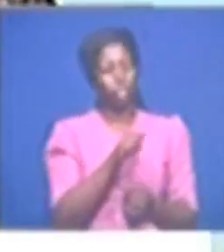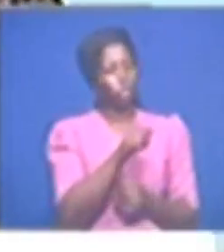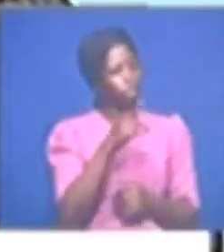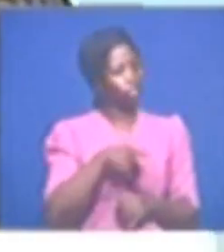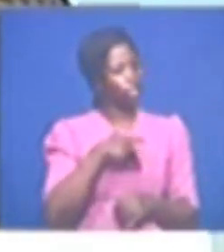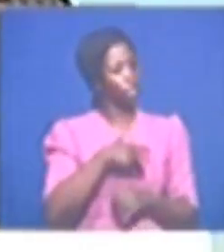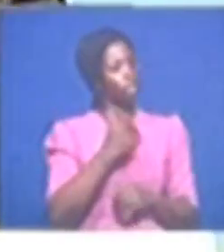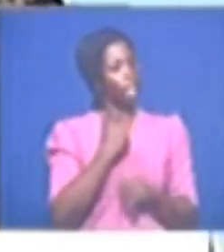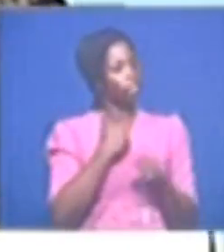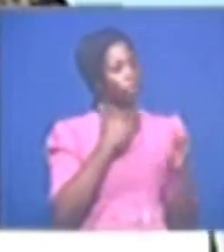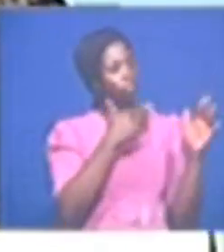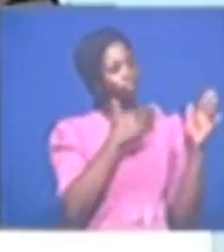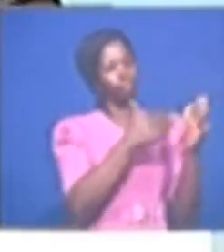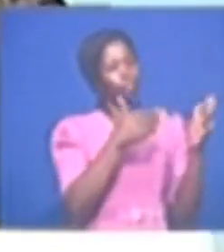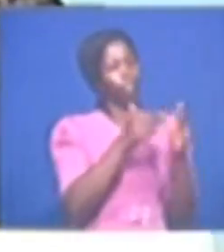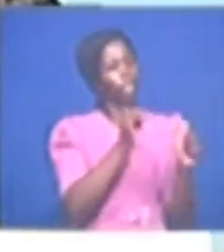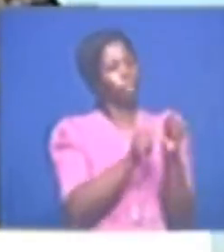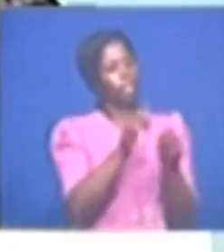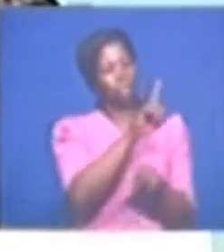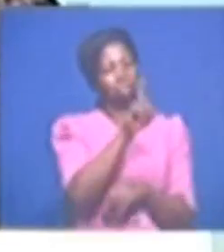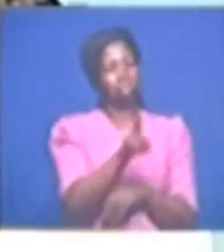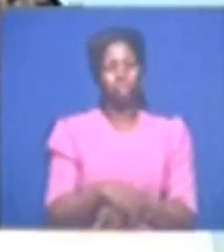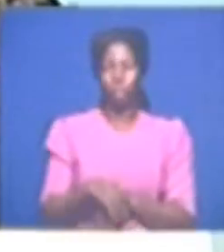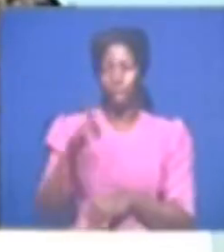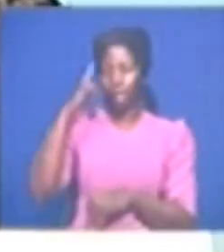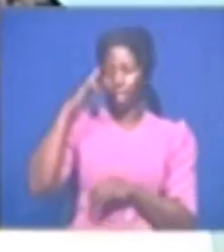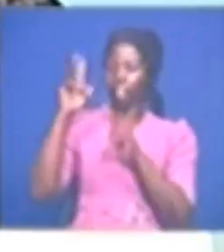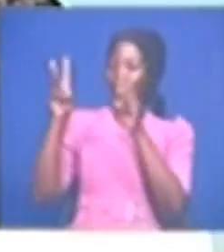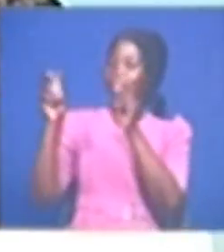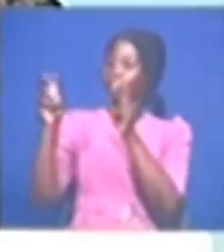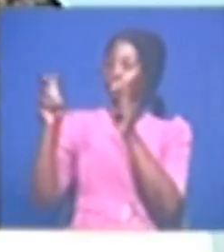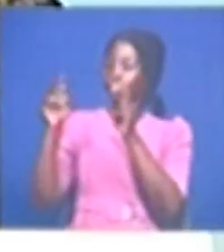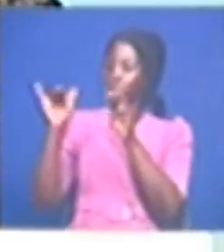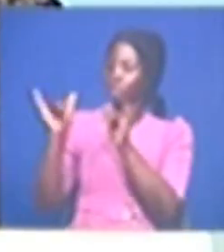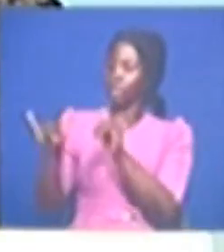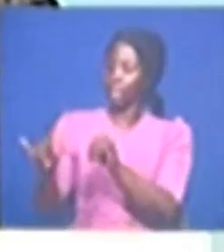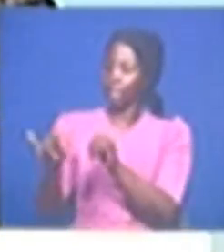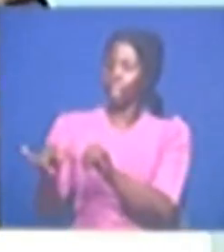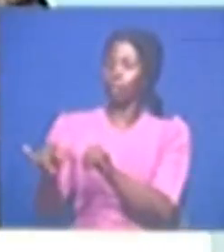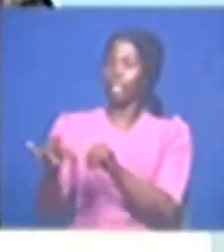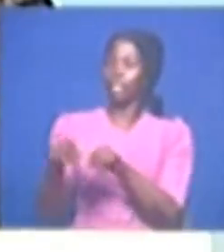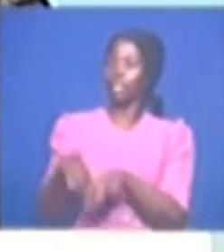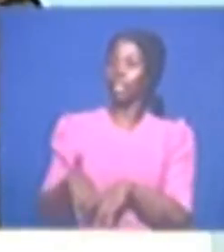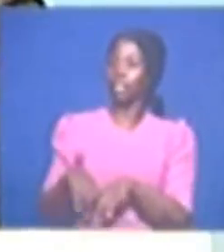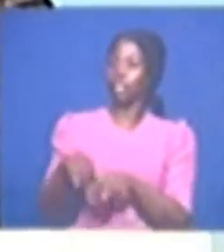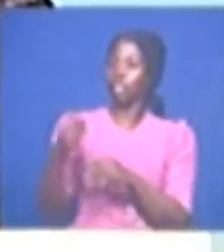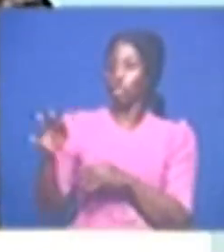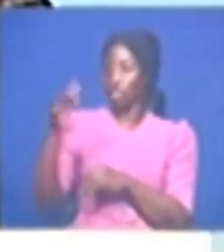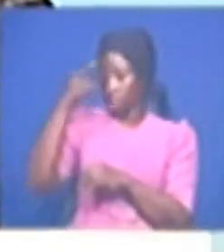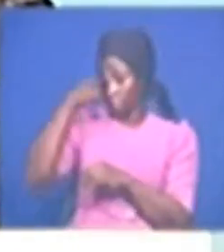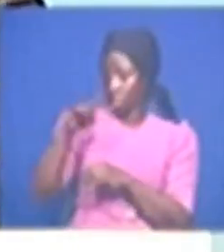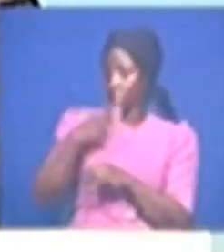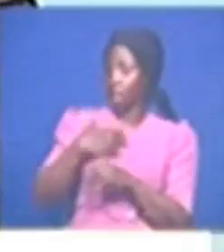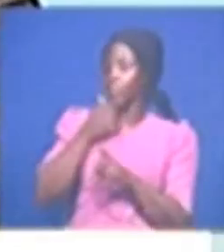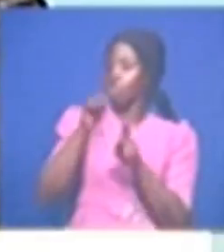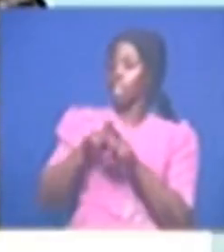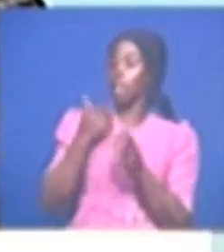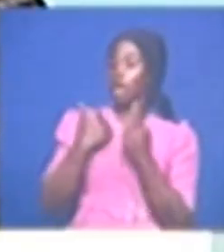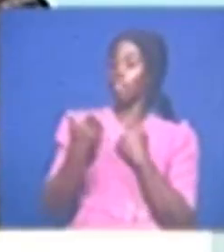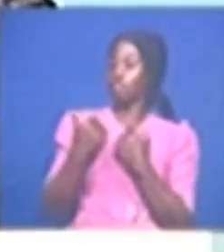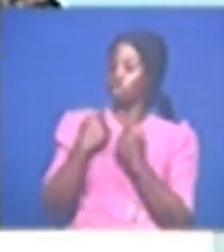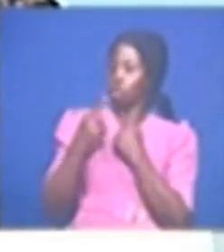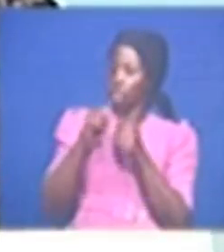think issues of sustainability of the policies my brother has talked about are